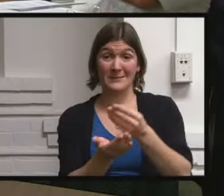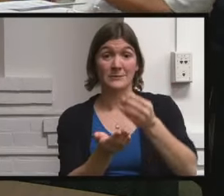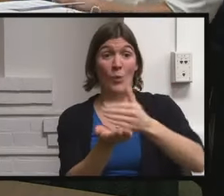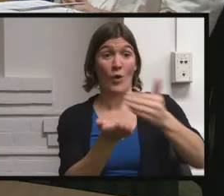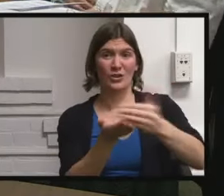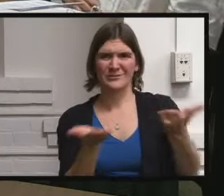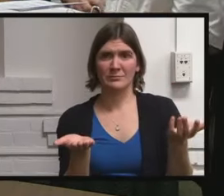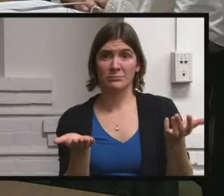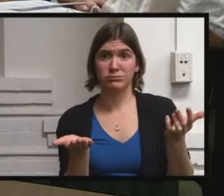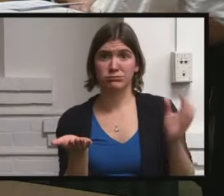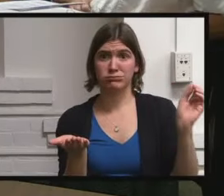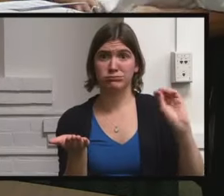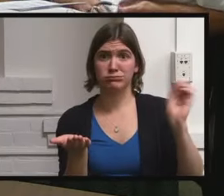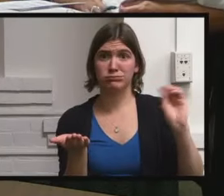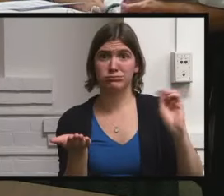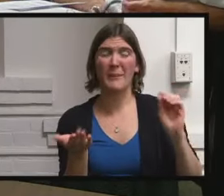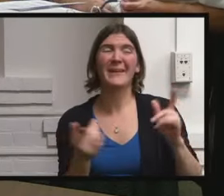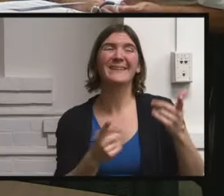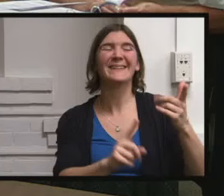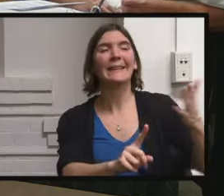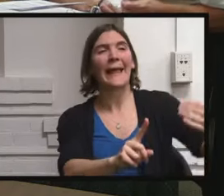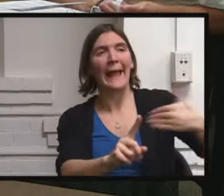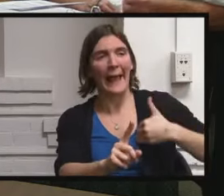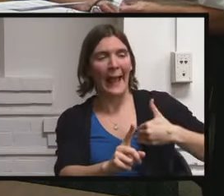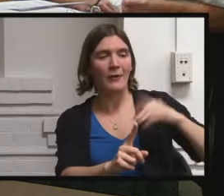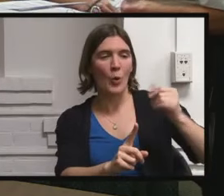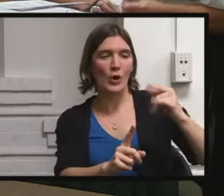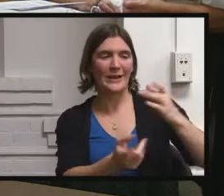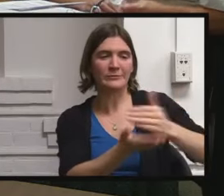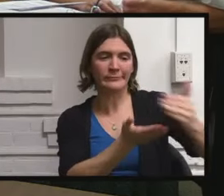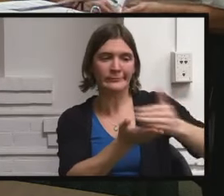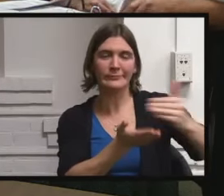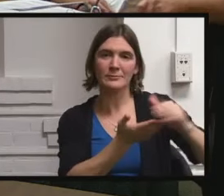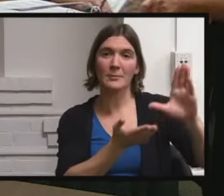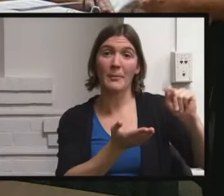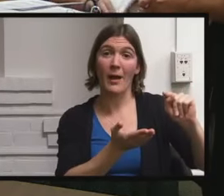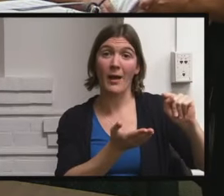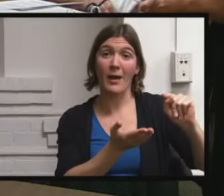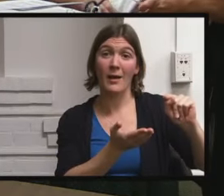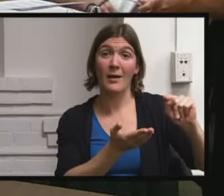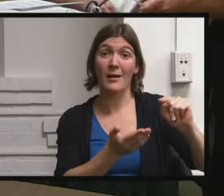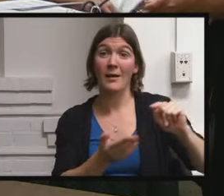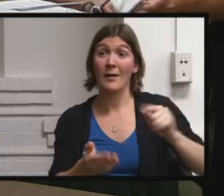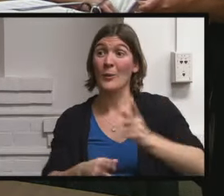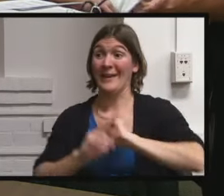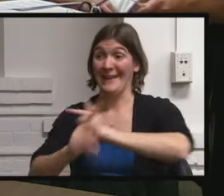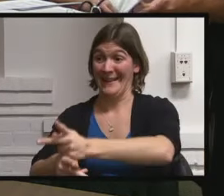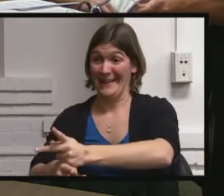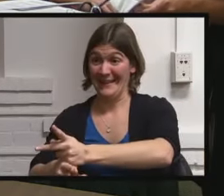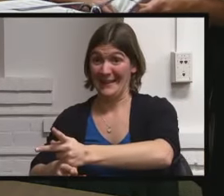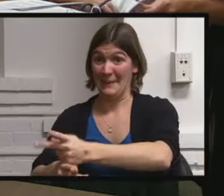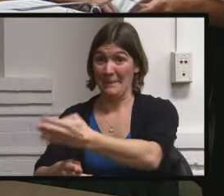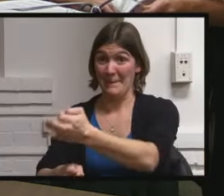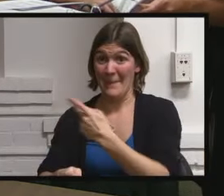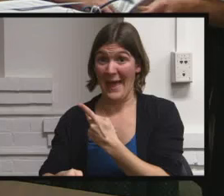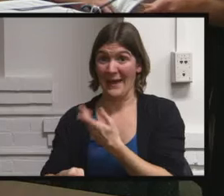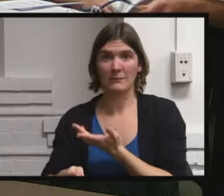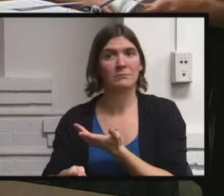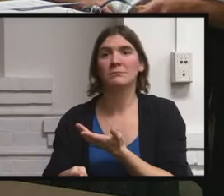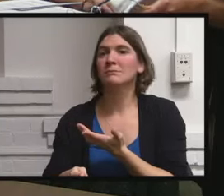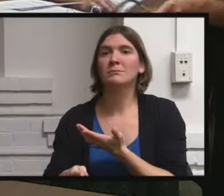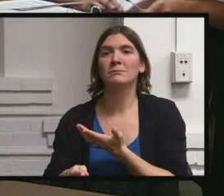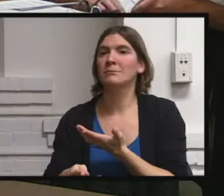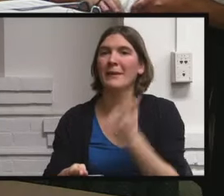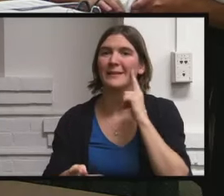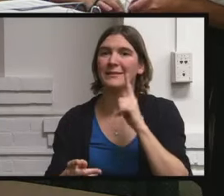mortgage that still exists, but where the payment back on that mortgage relates to dispersal of